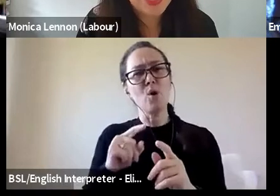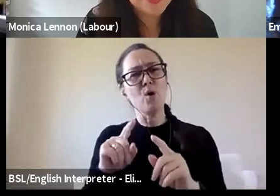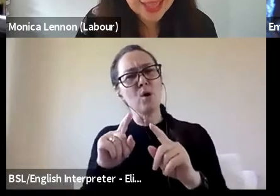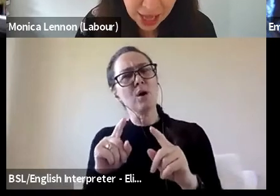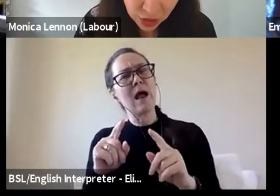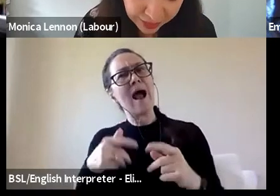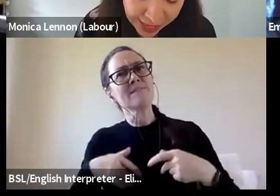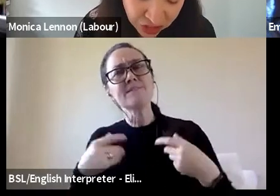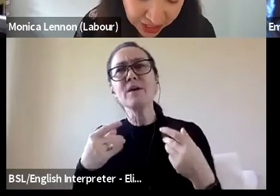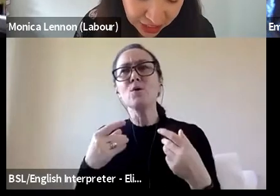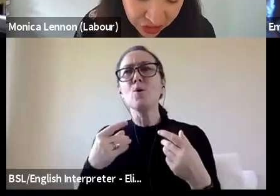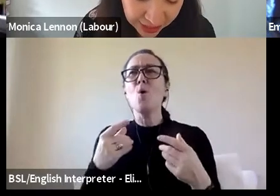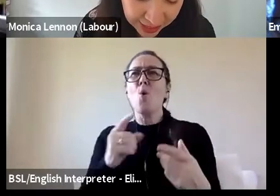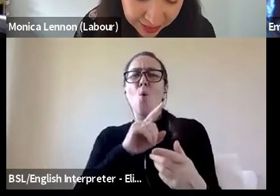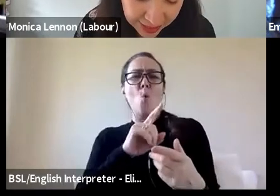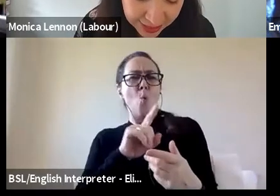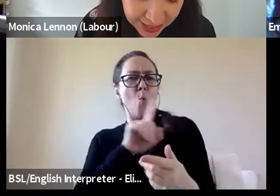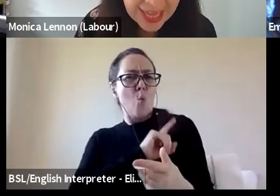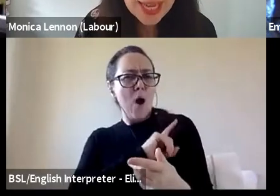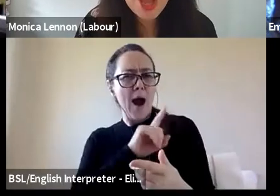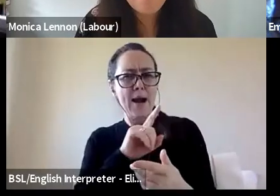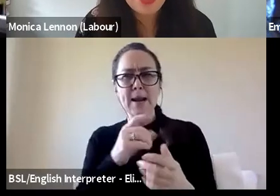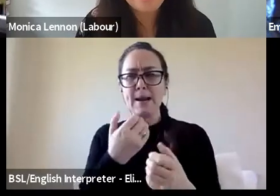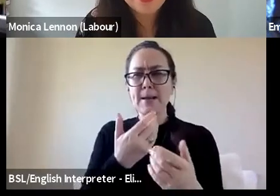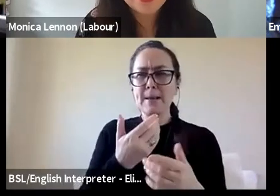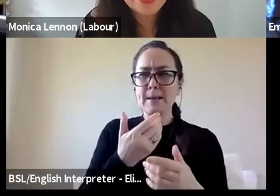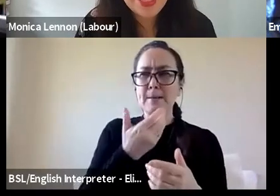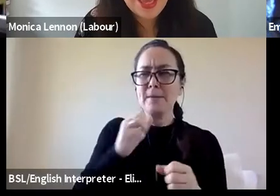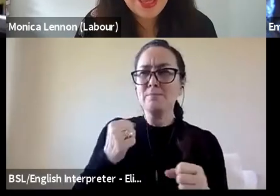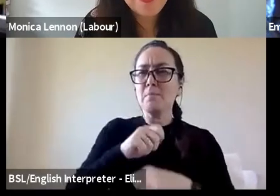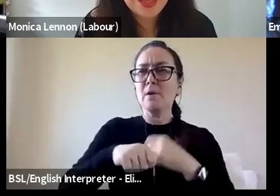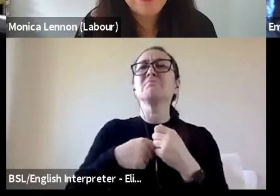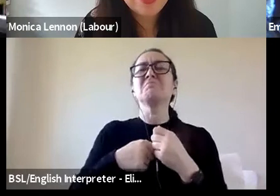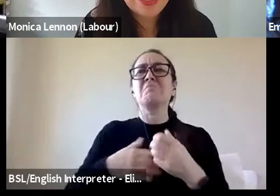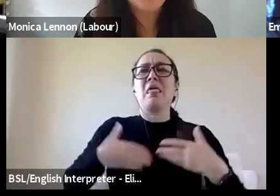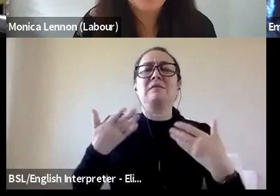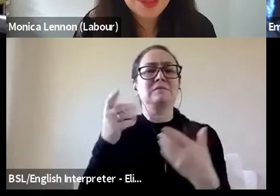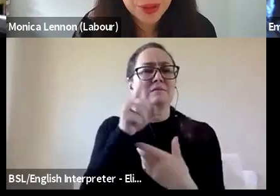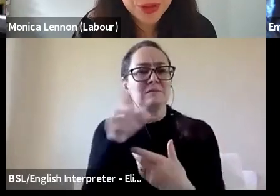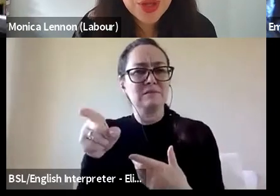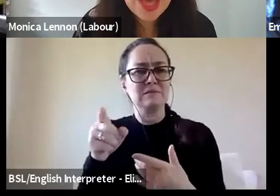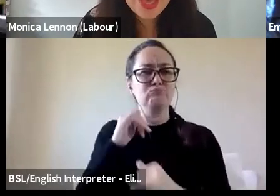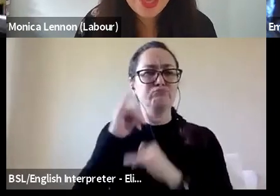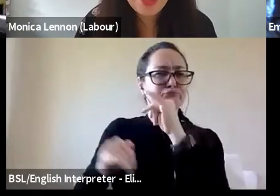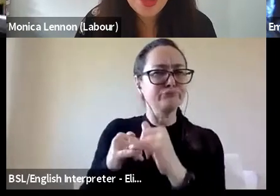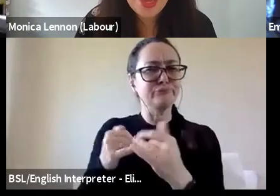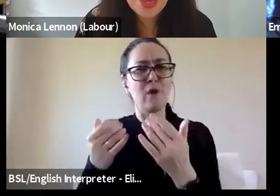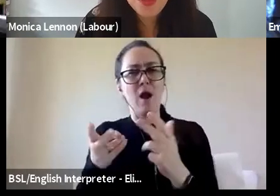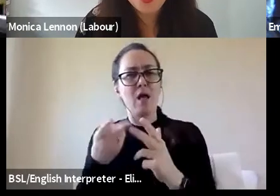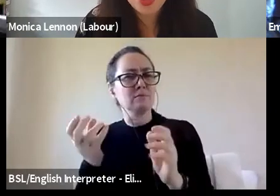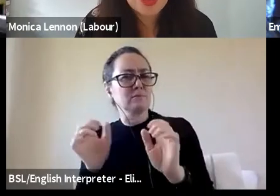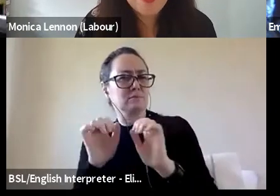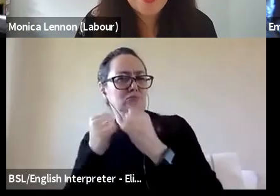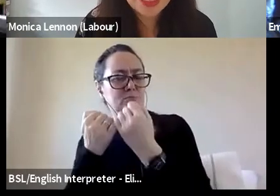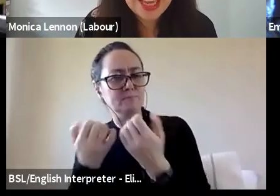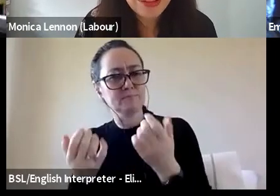people badly? So I think education is key, but I think if disabled people are